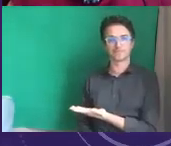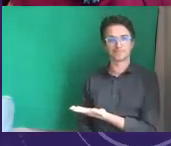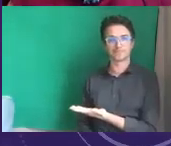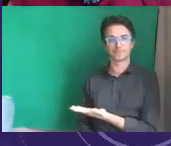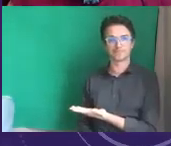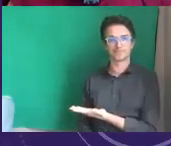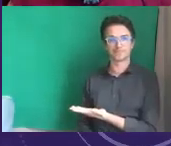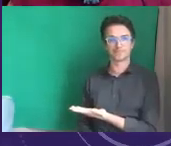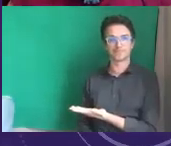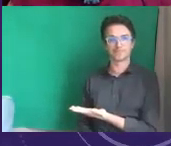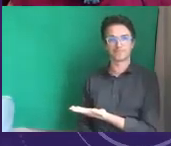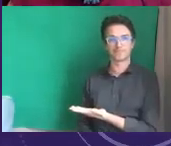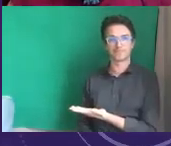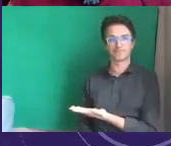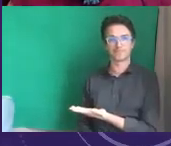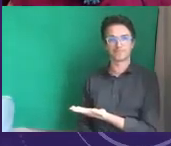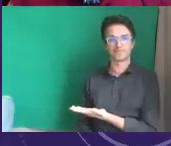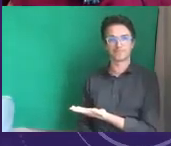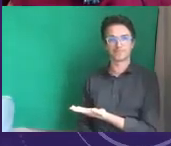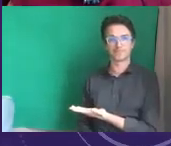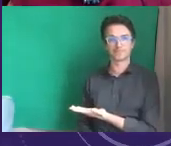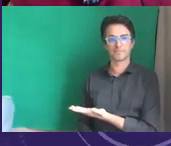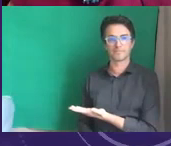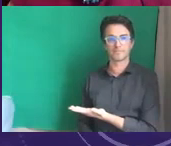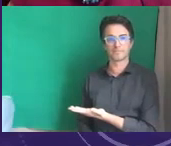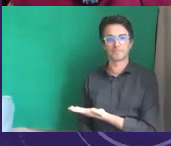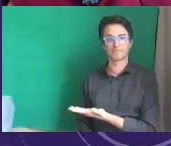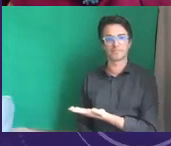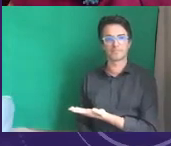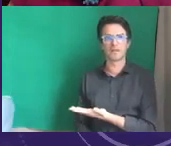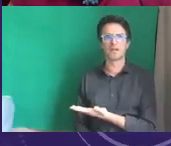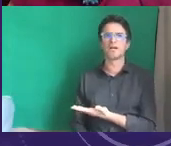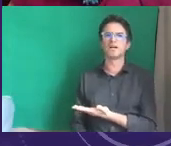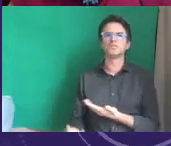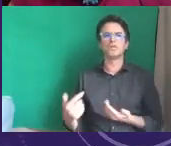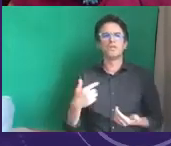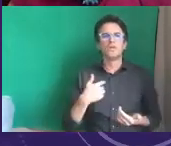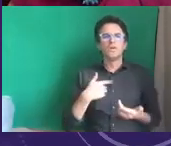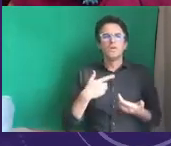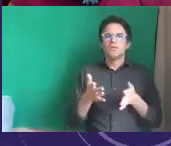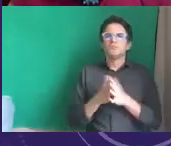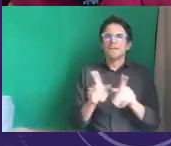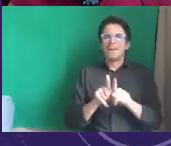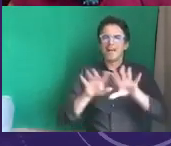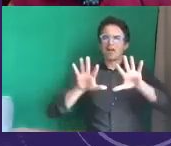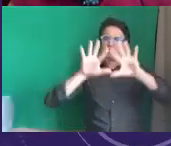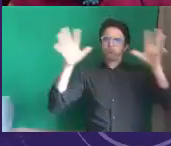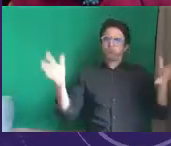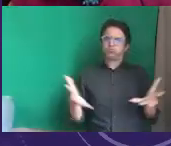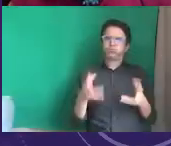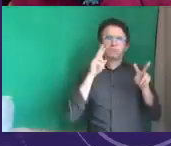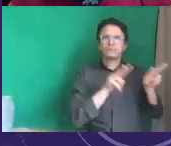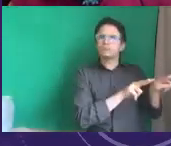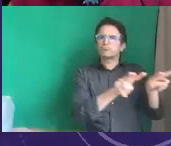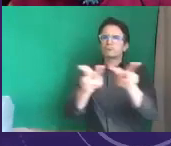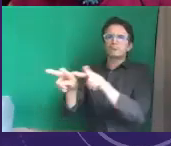So this is going to be an overview, but first I want to say that when I am wearing my communication hat, I ask the following